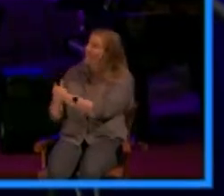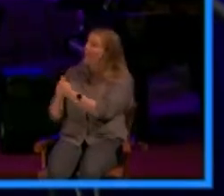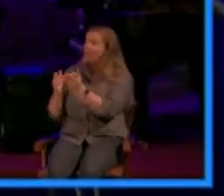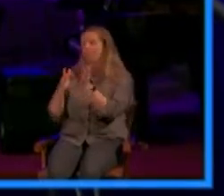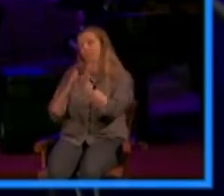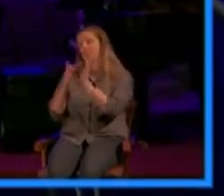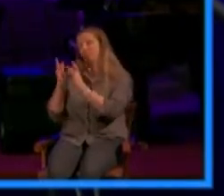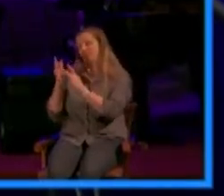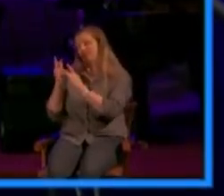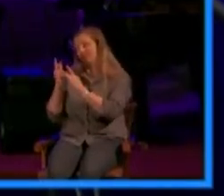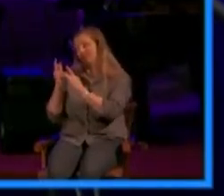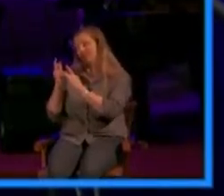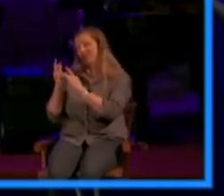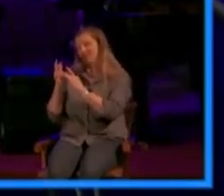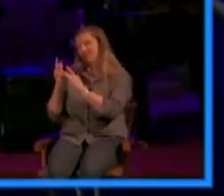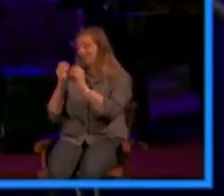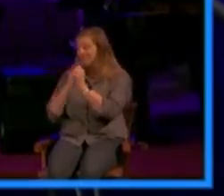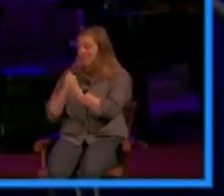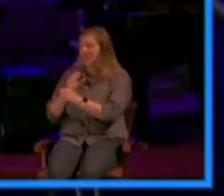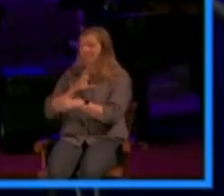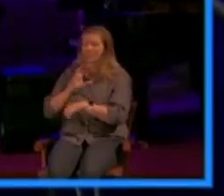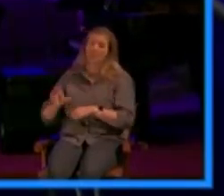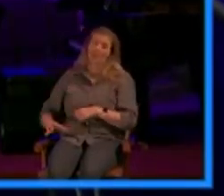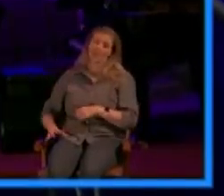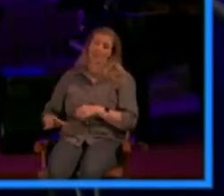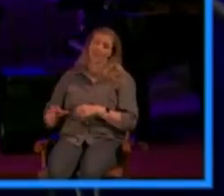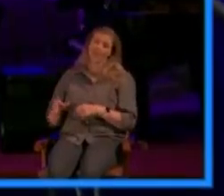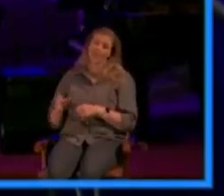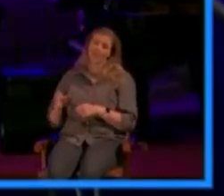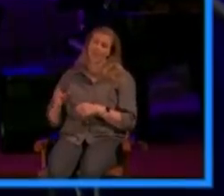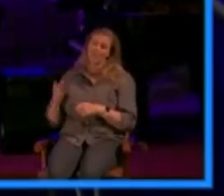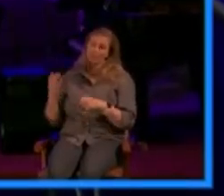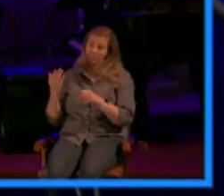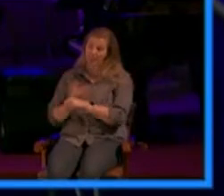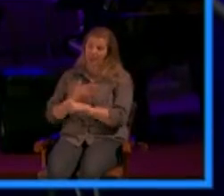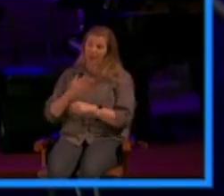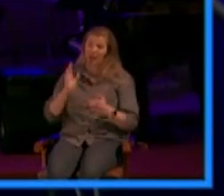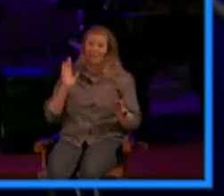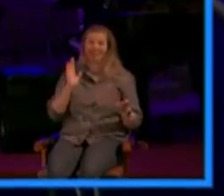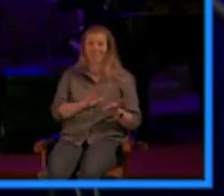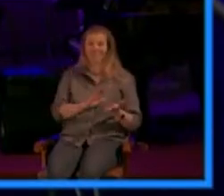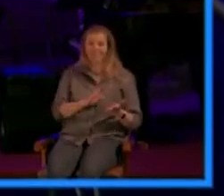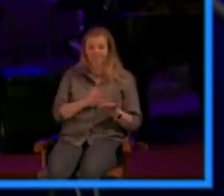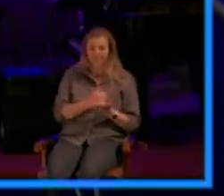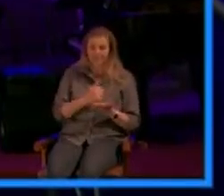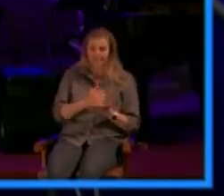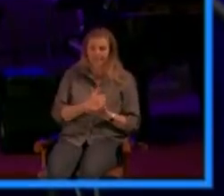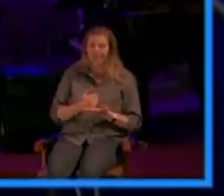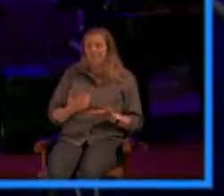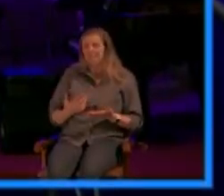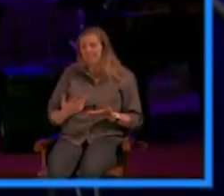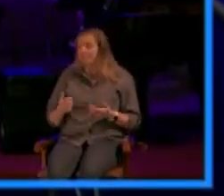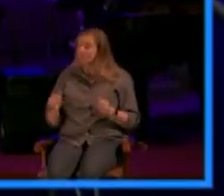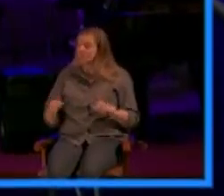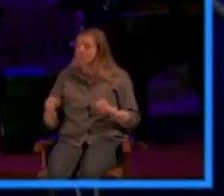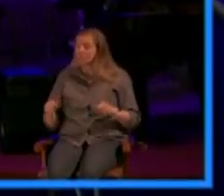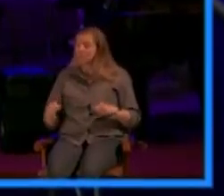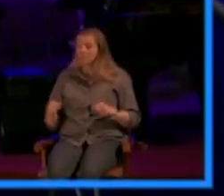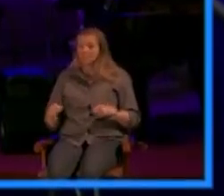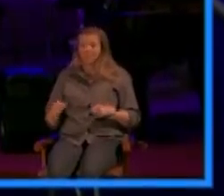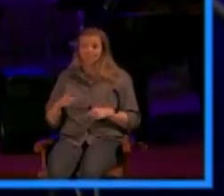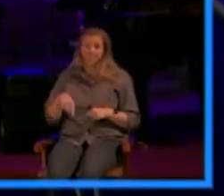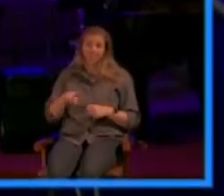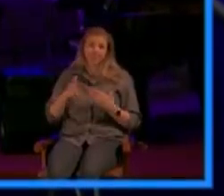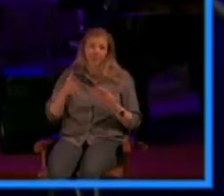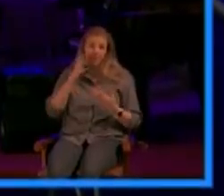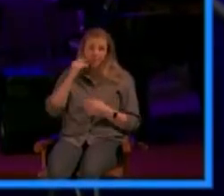that we're living in an increasingly hostile world to a biblical worldview. Now, that's been all the heavy